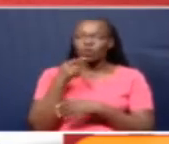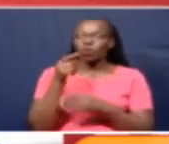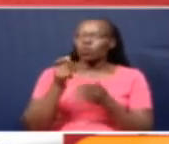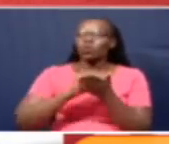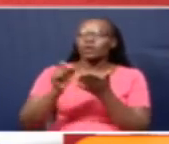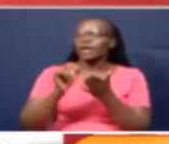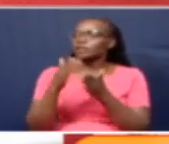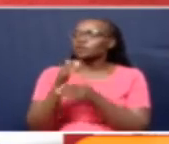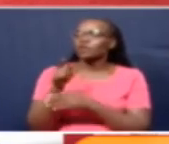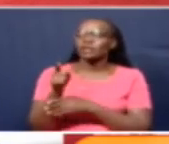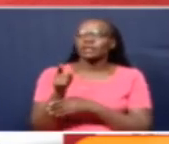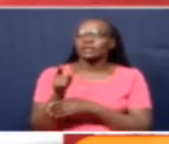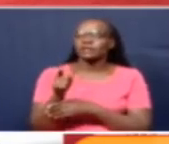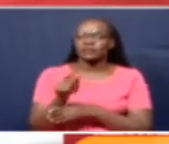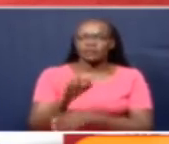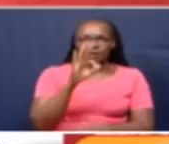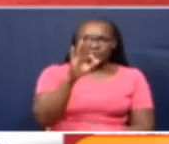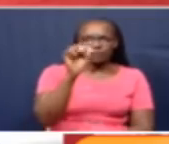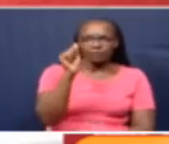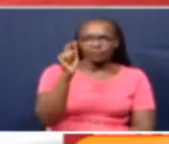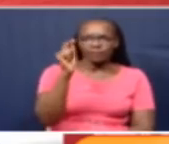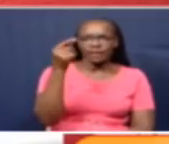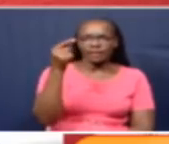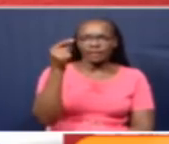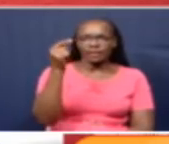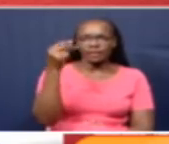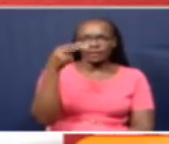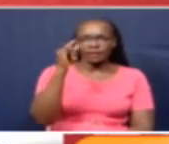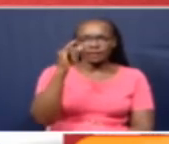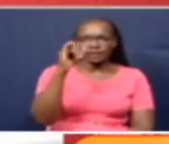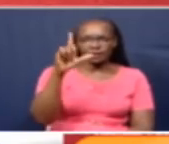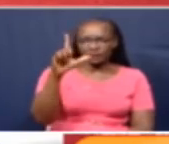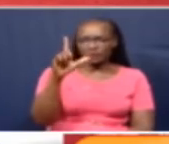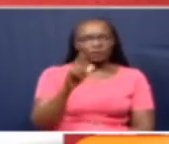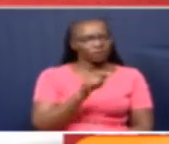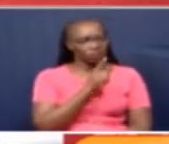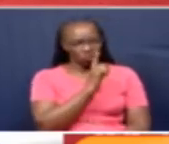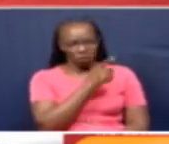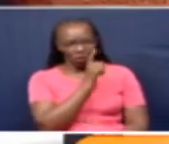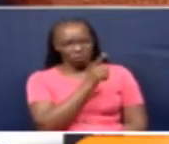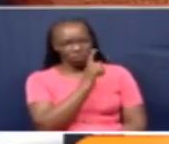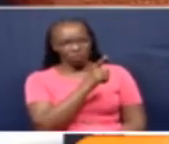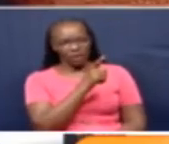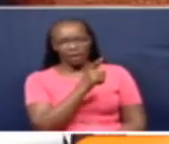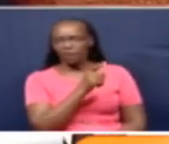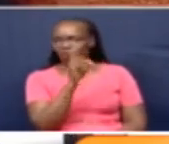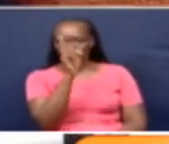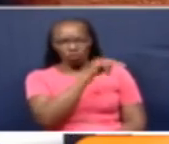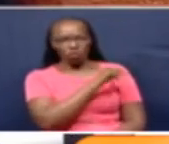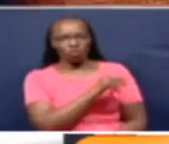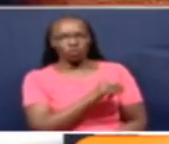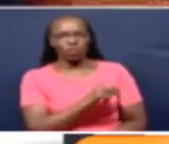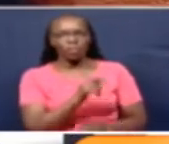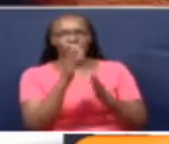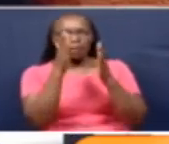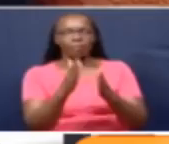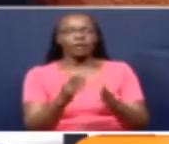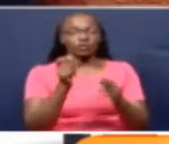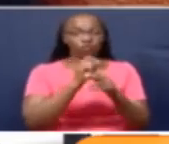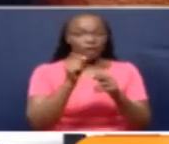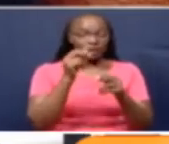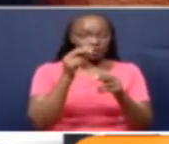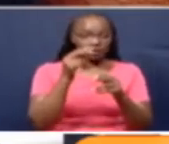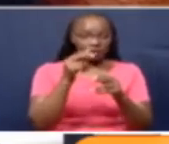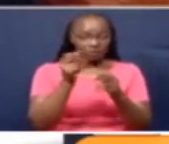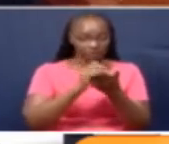Listen, you're going to get me in trouble because he was not. No. The guy who wrote that song, his name is Gideon Jaro. The